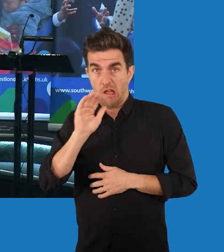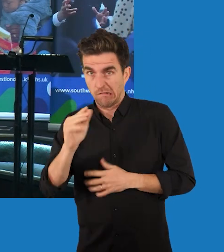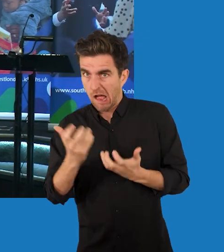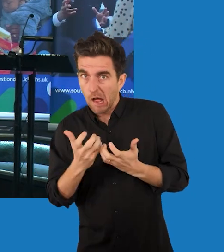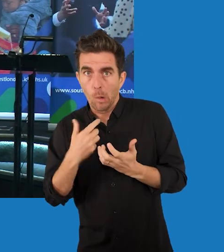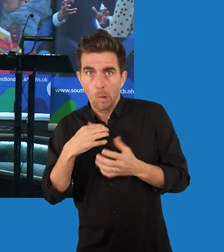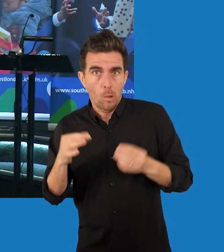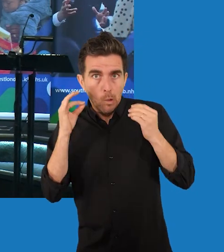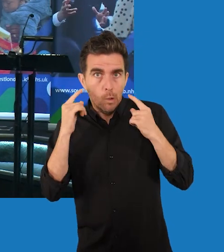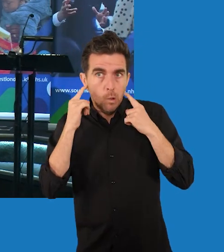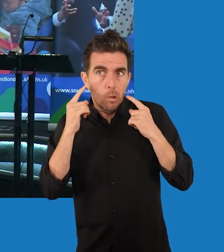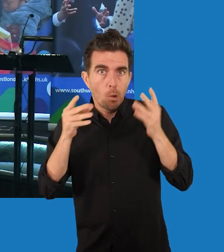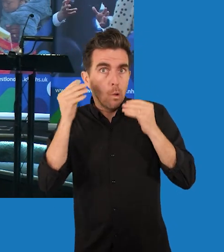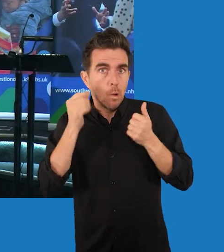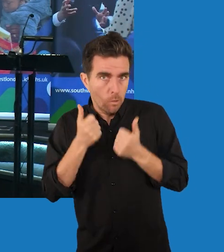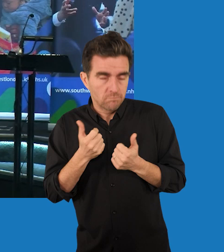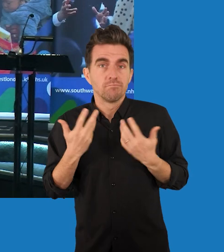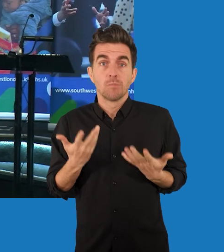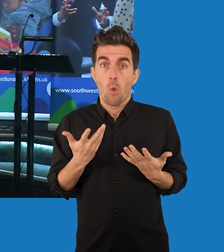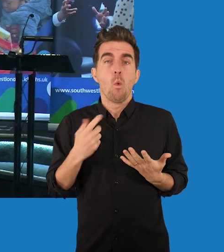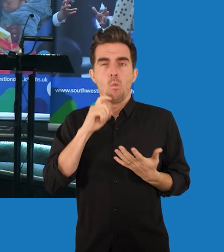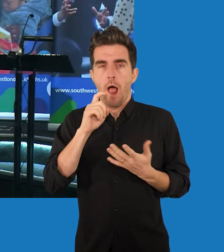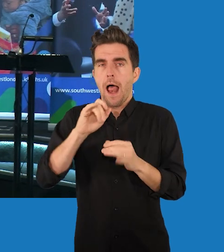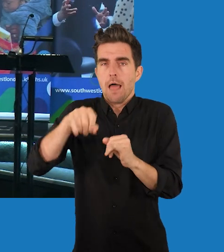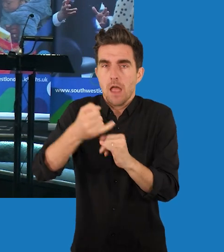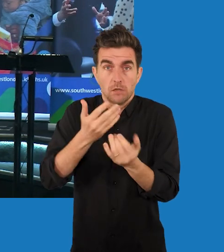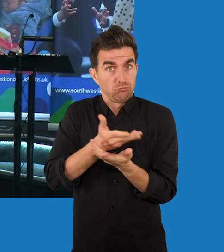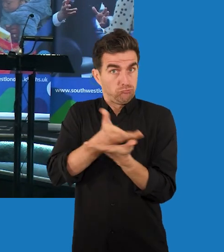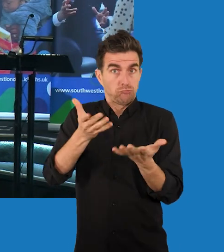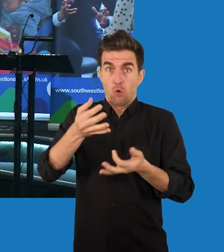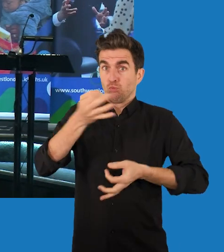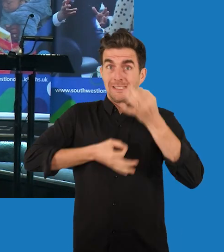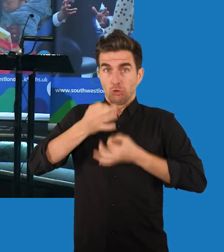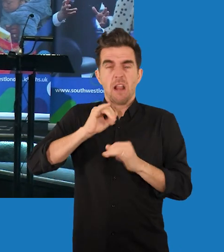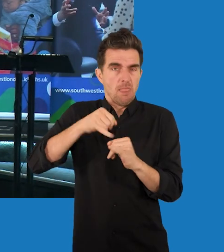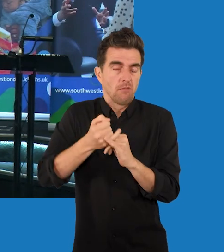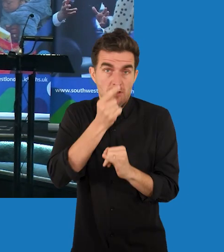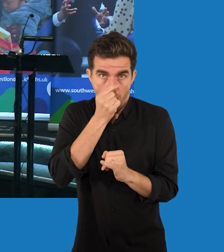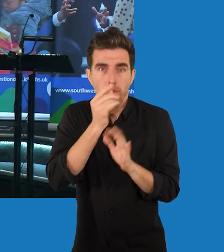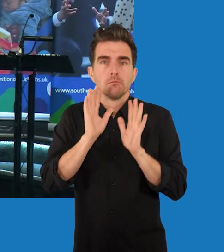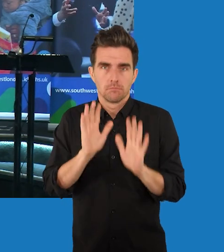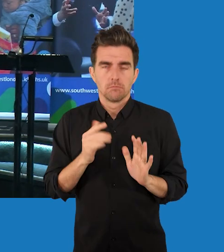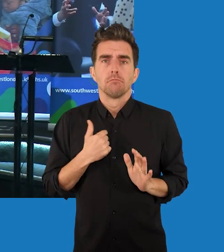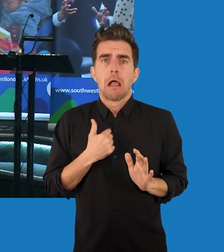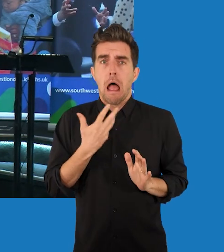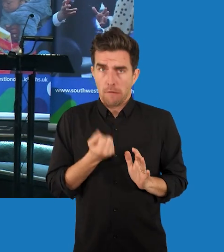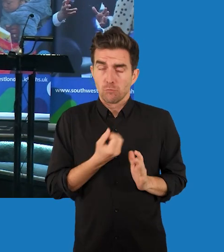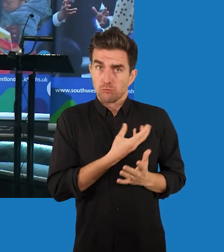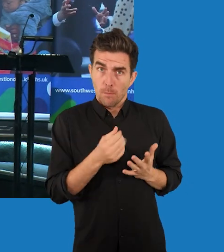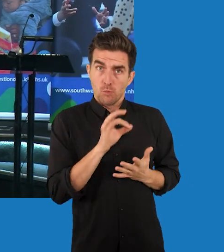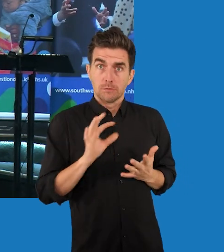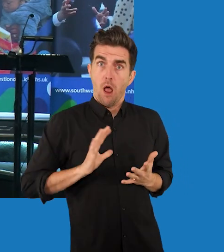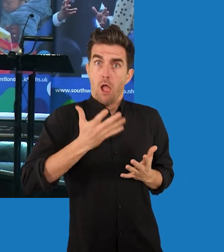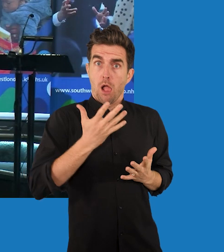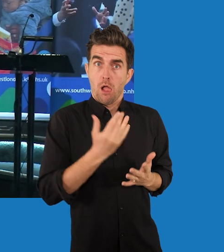it. We're going to take questions from members of the public at the end of the meeting. We've had some questions in advance, but